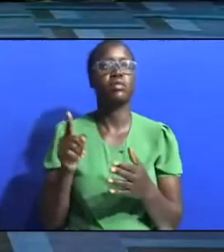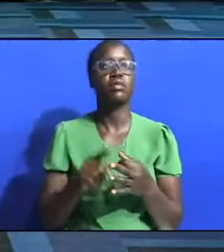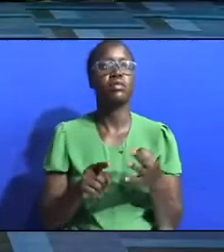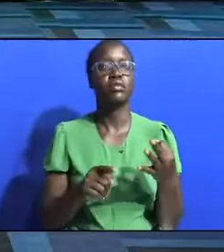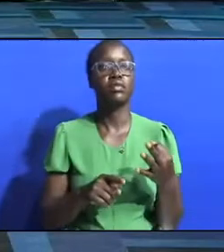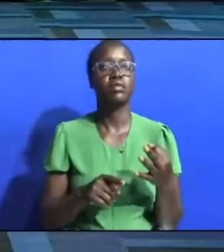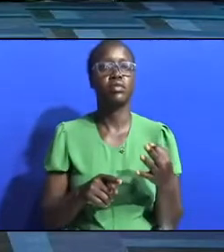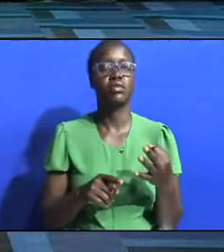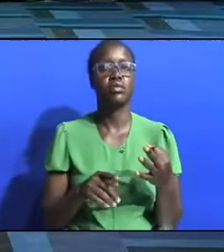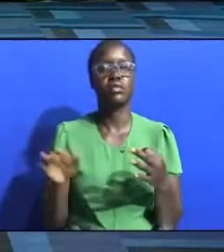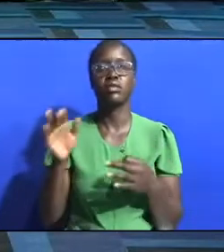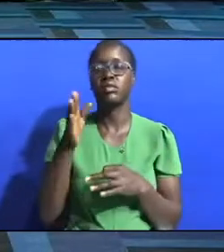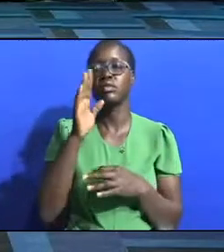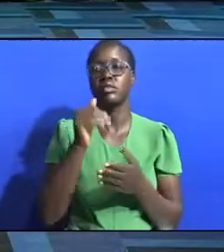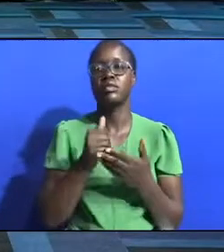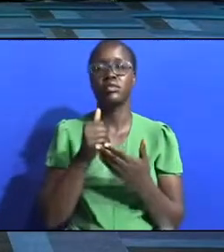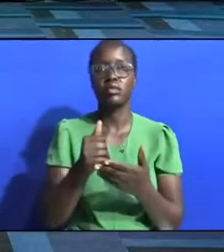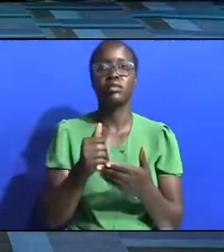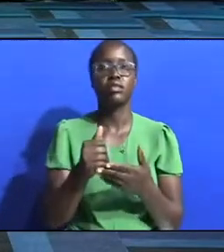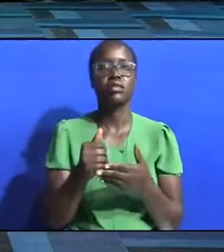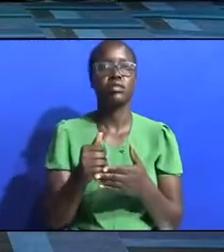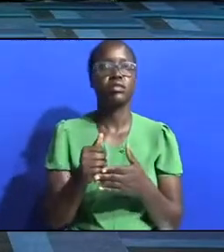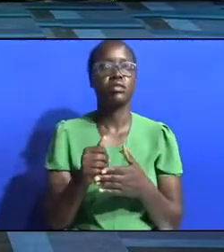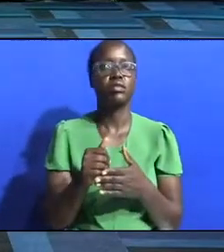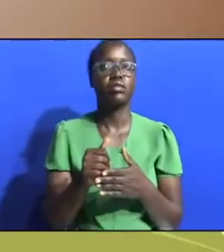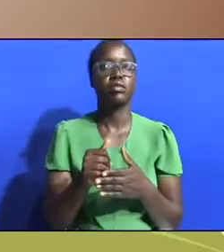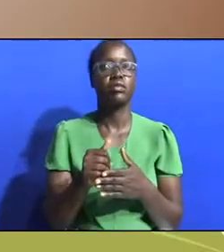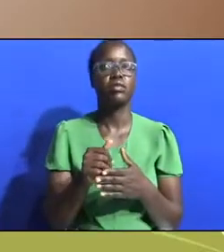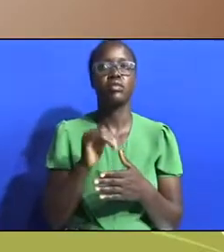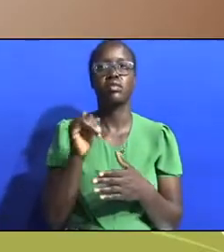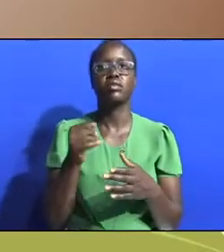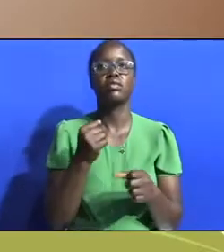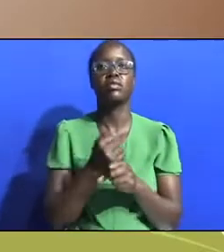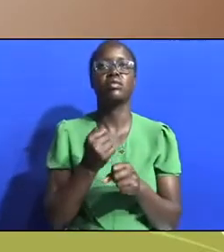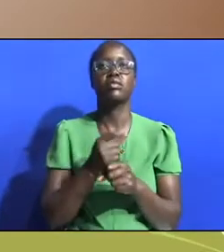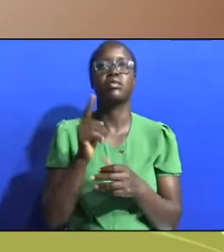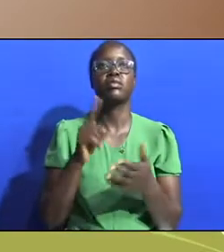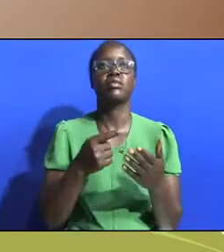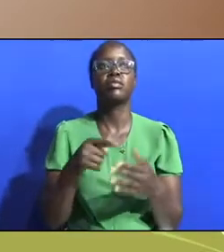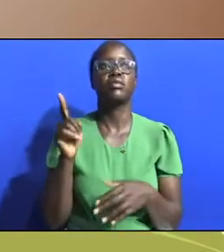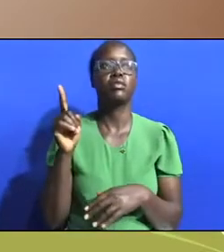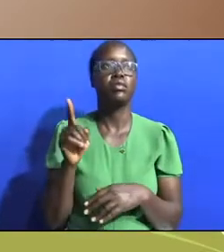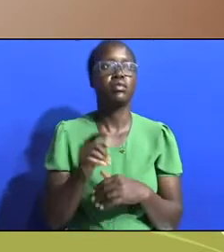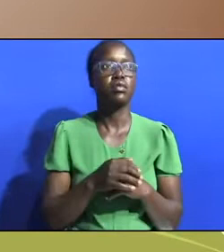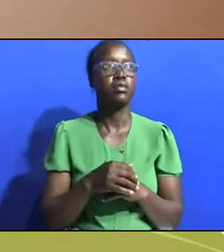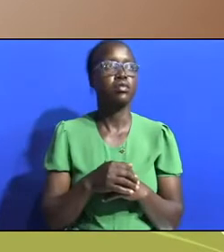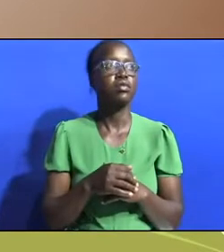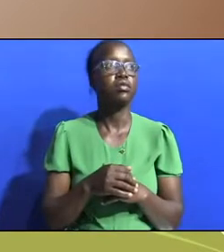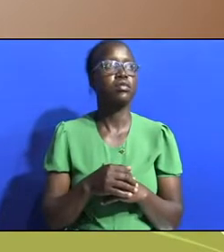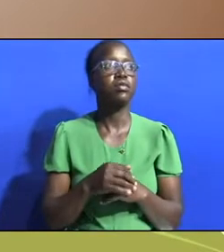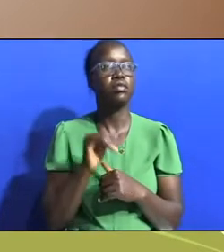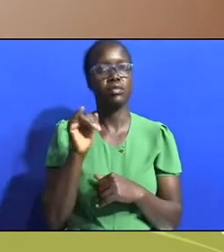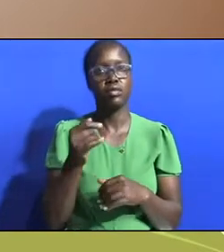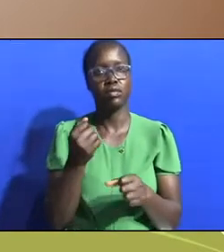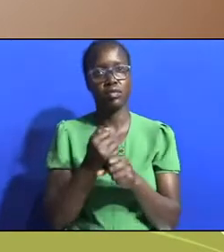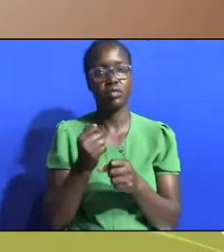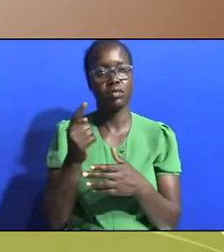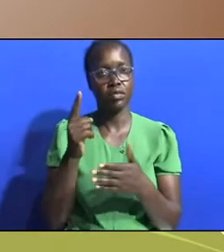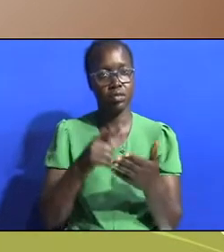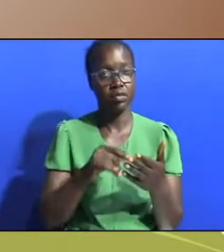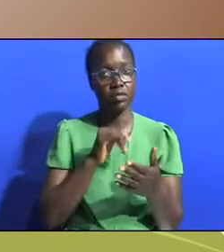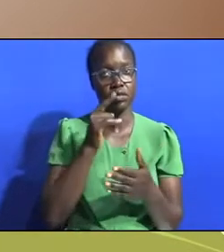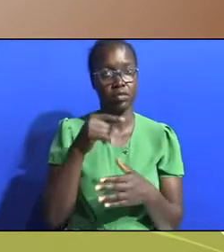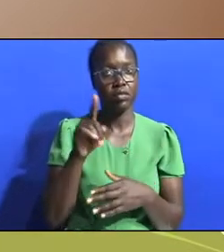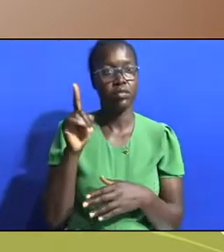three, ask God to help you. Number four, just do what is right. What is number four? Just